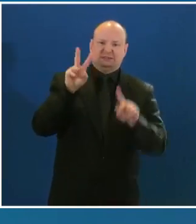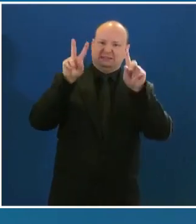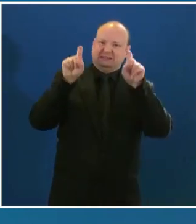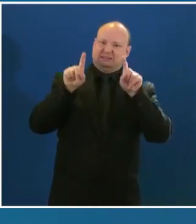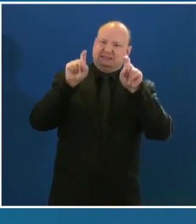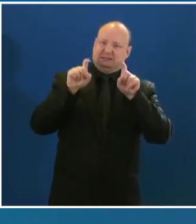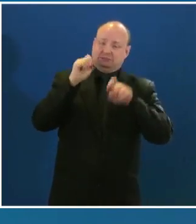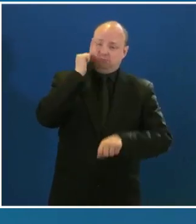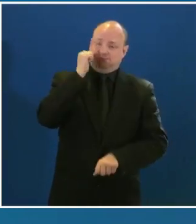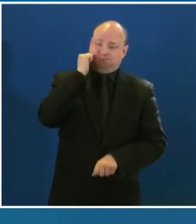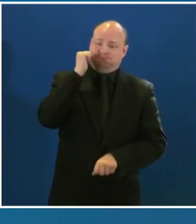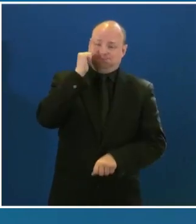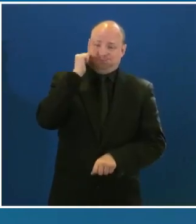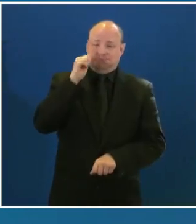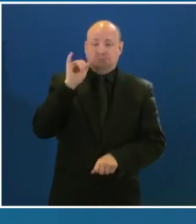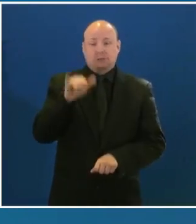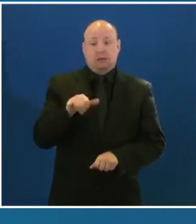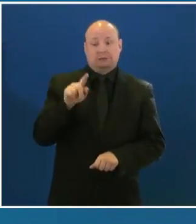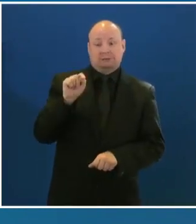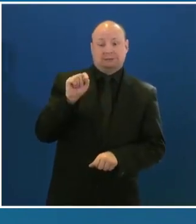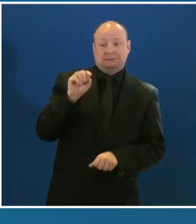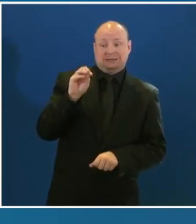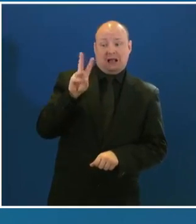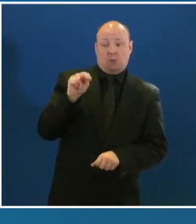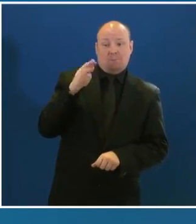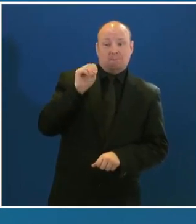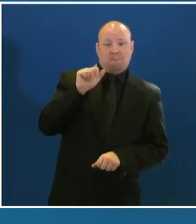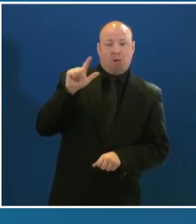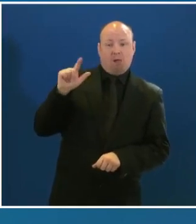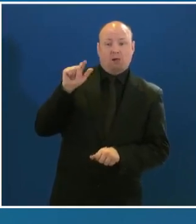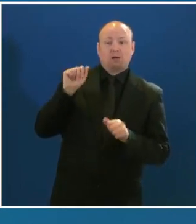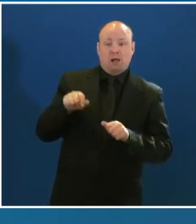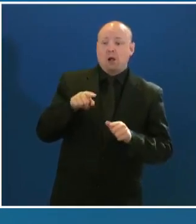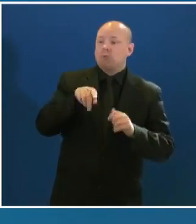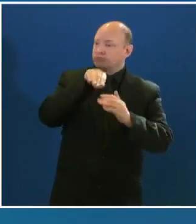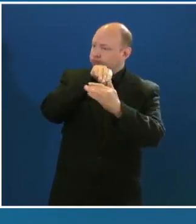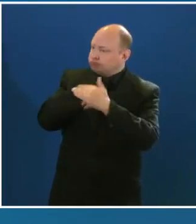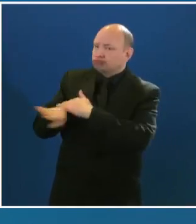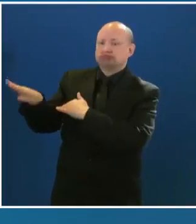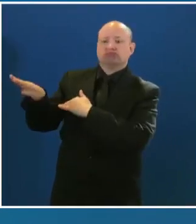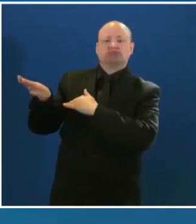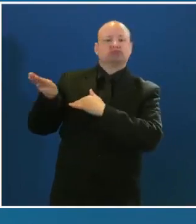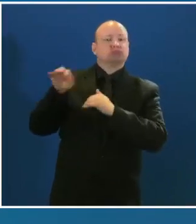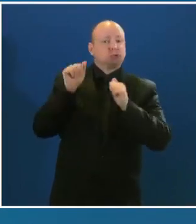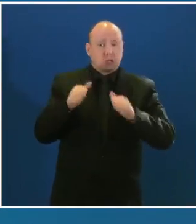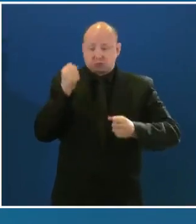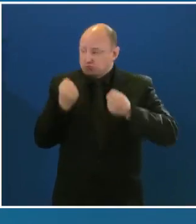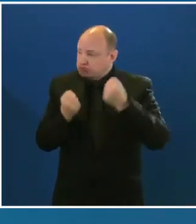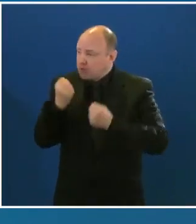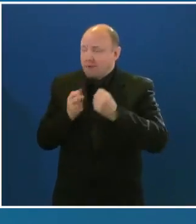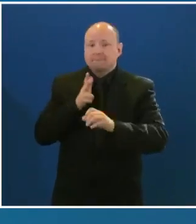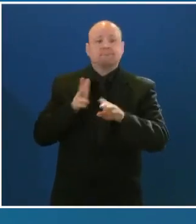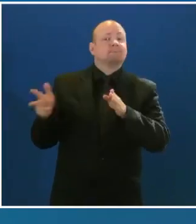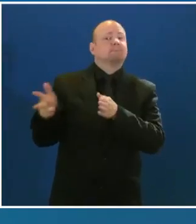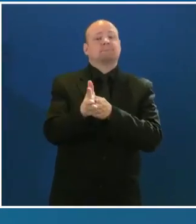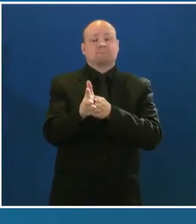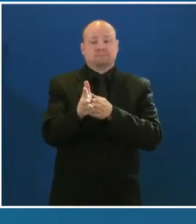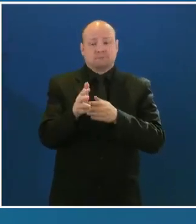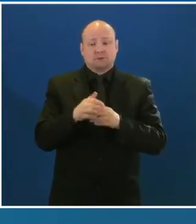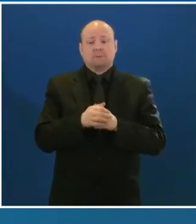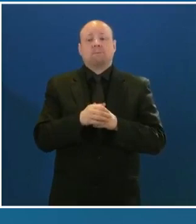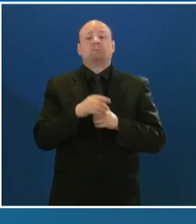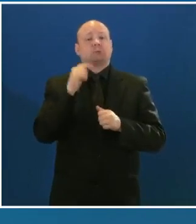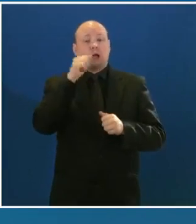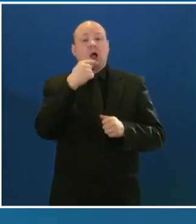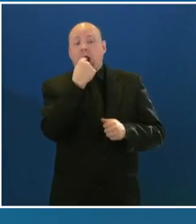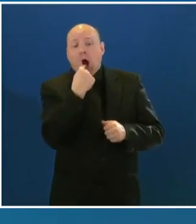testing site features a drive-through and walk-up self-administered oral saliva test and